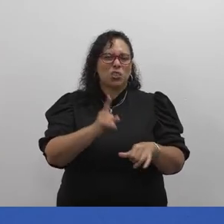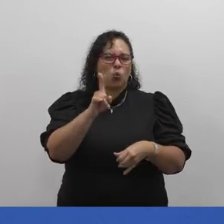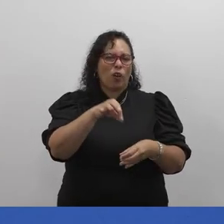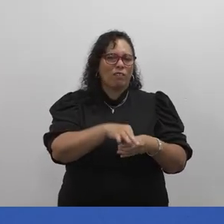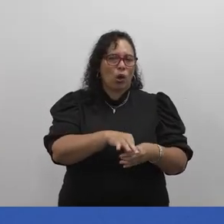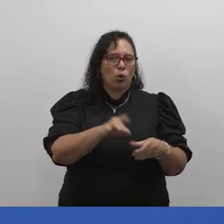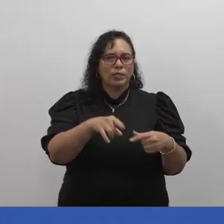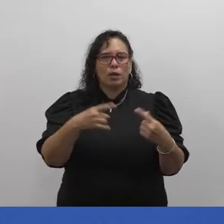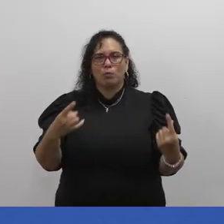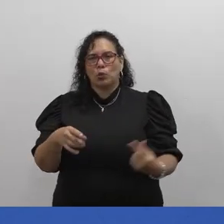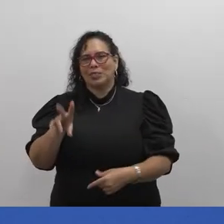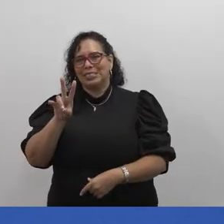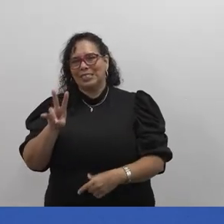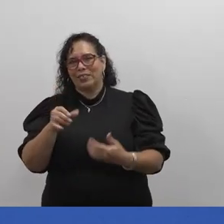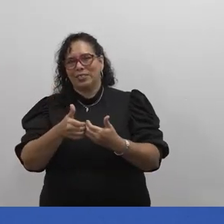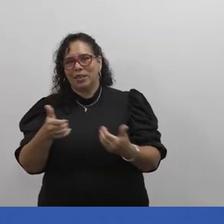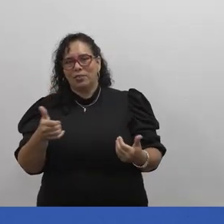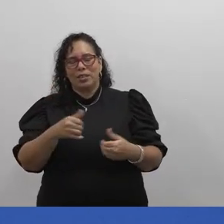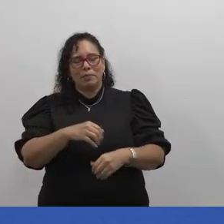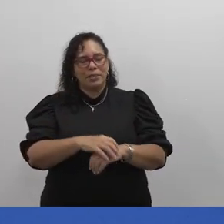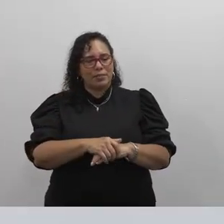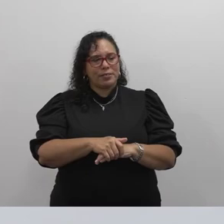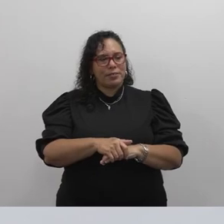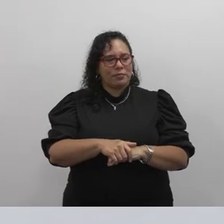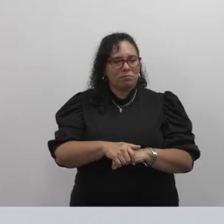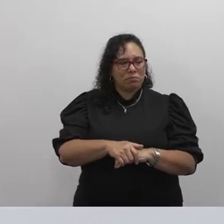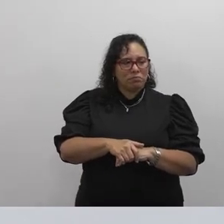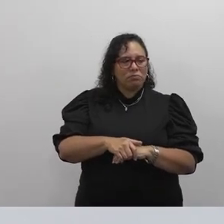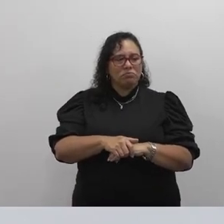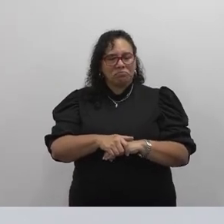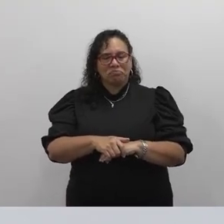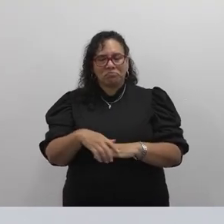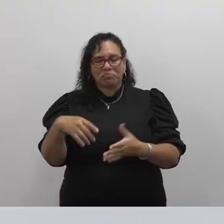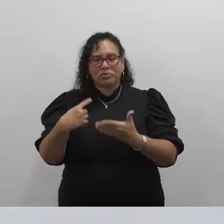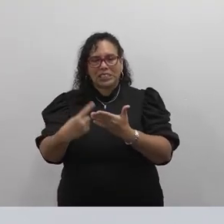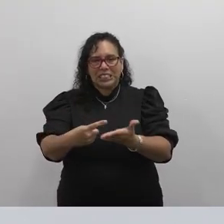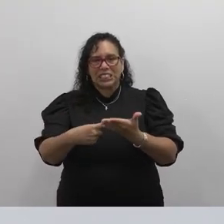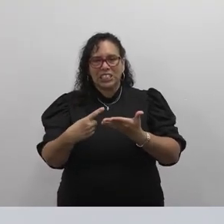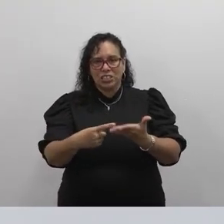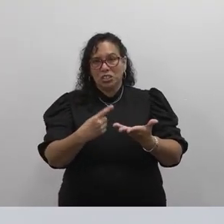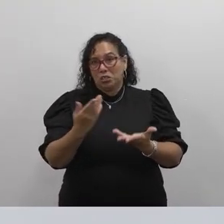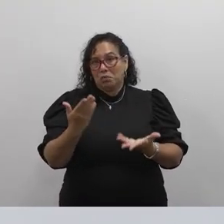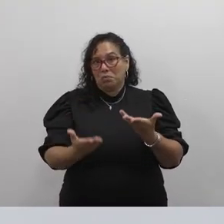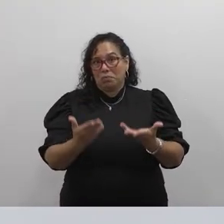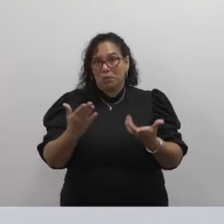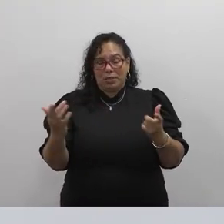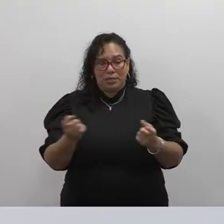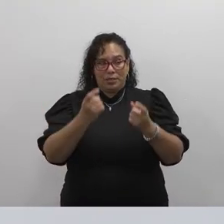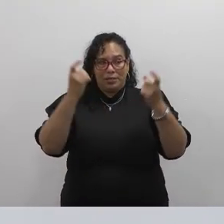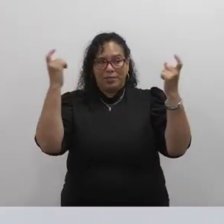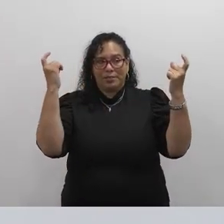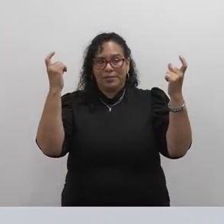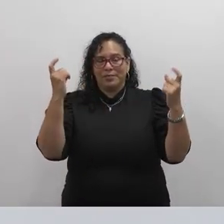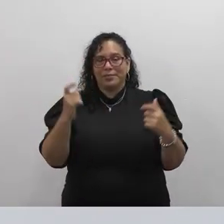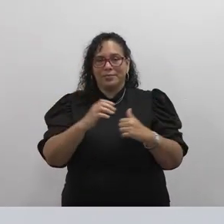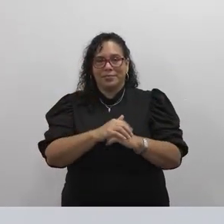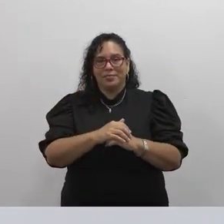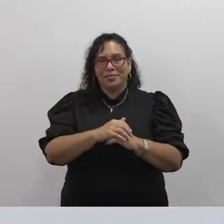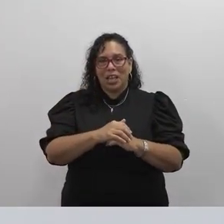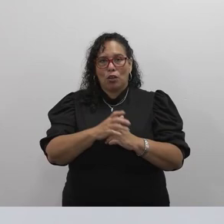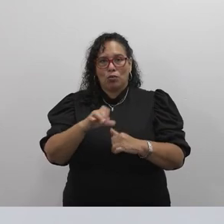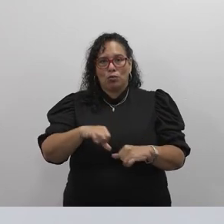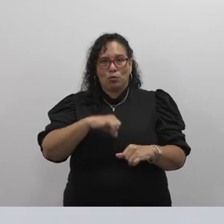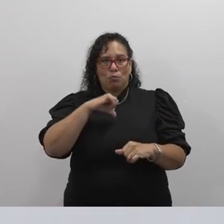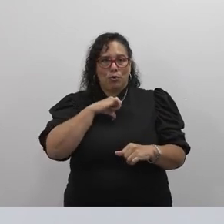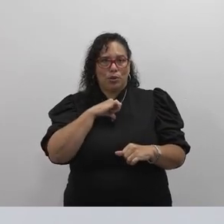as opposed to seven separate votes. Either for discussion or in some of those cases for celebration. Like, holy cow, are we proud of what we've